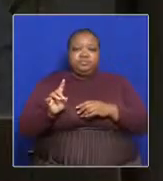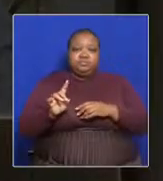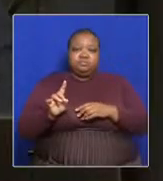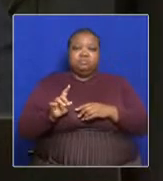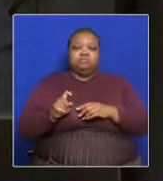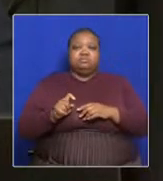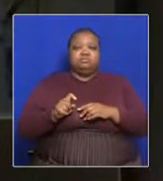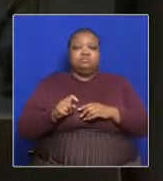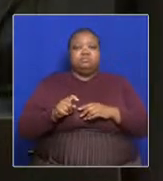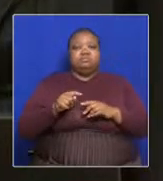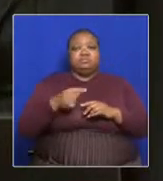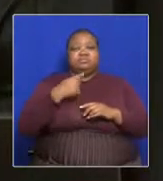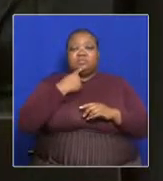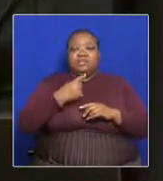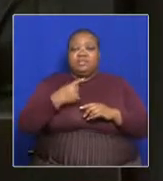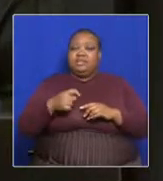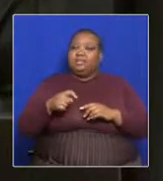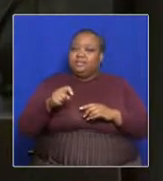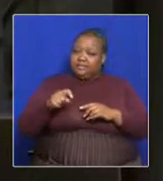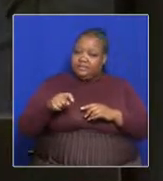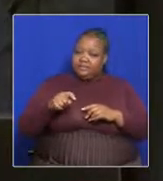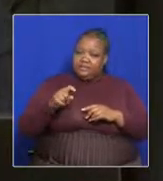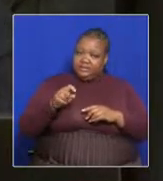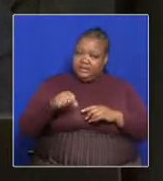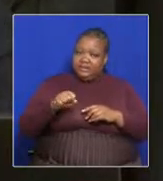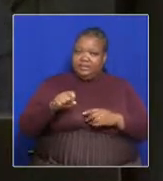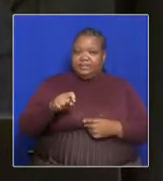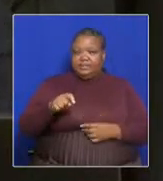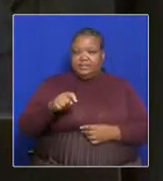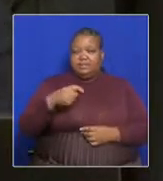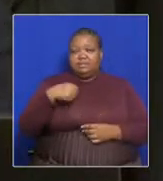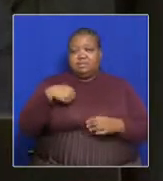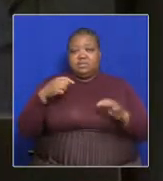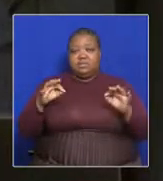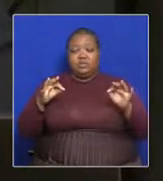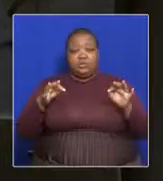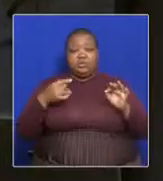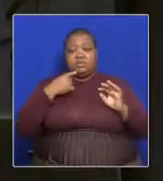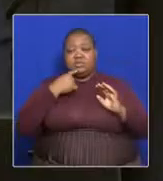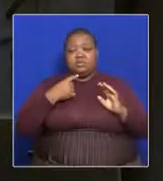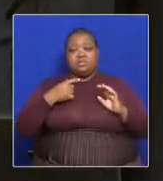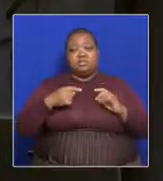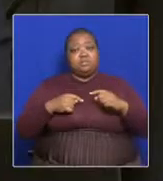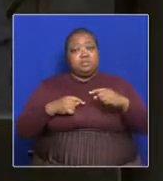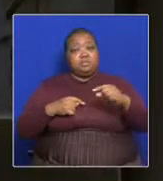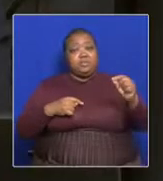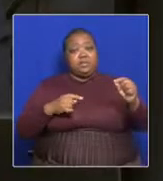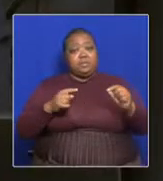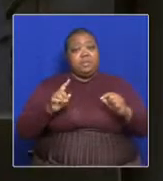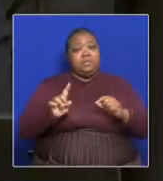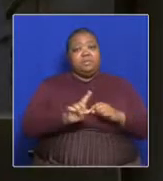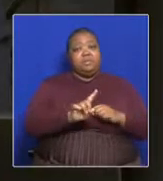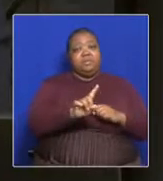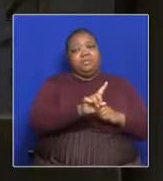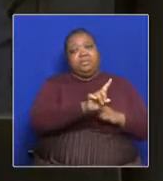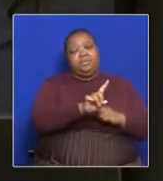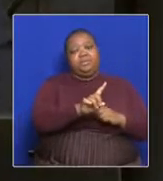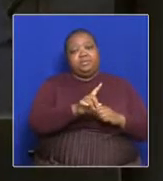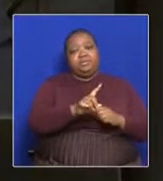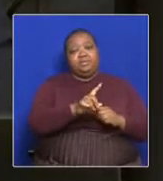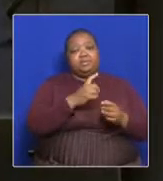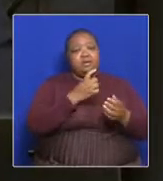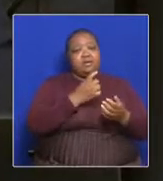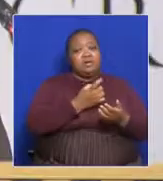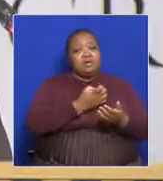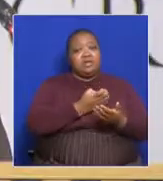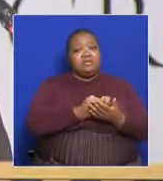yes, I'm correct when I say to you, in the time that you left to go and find the exhibit clerk, anything